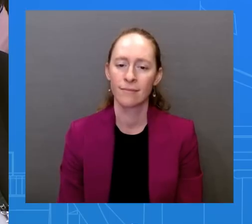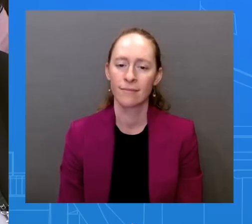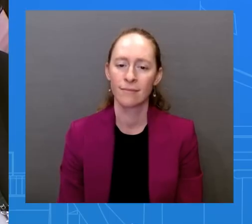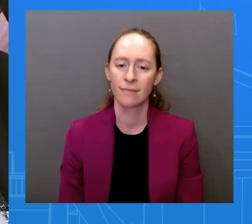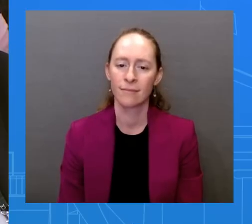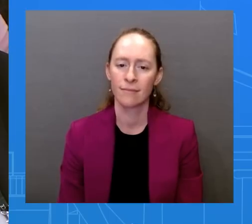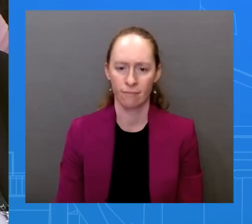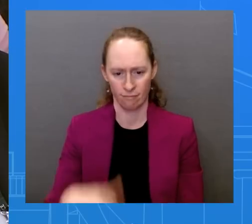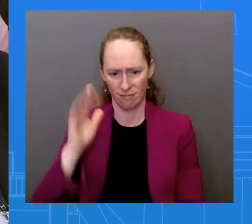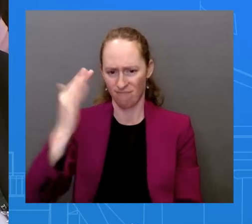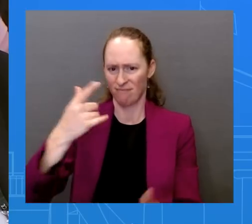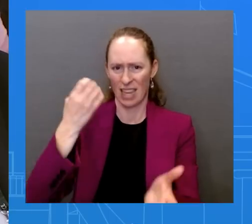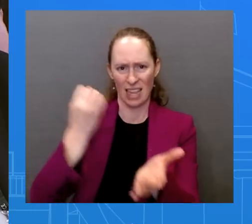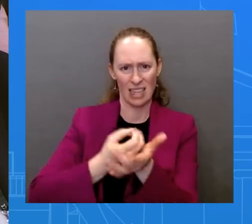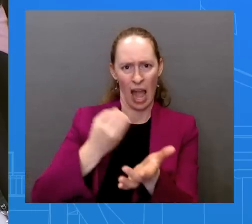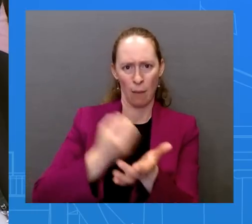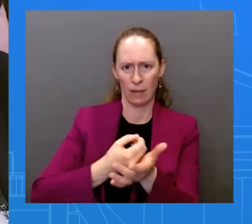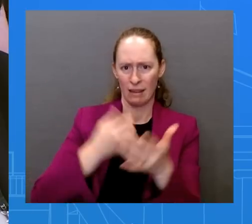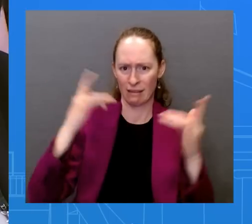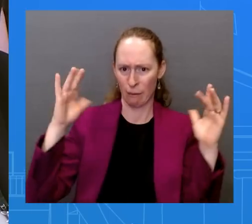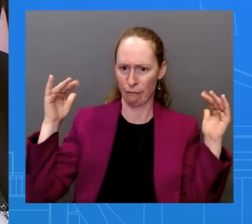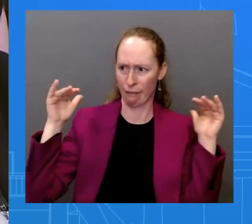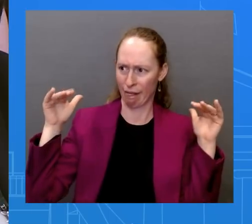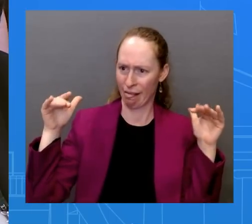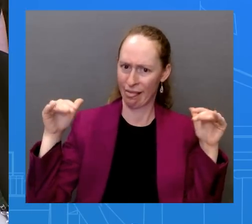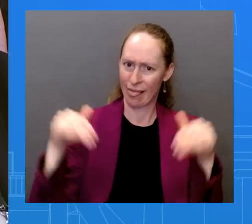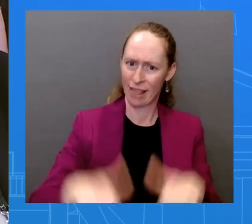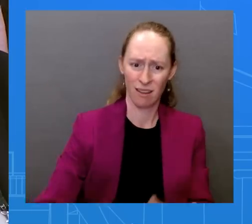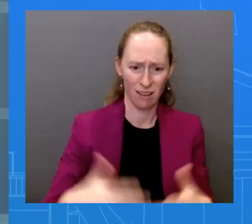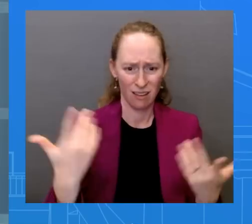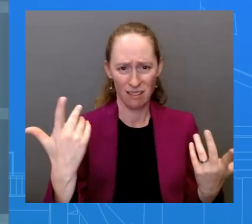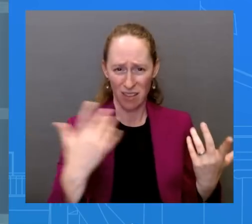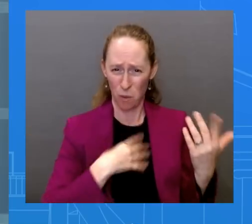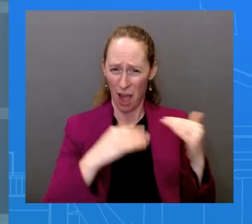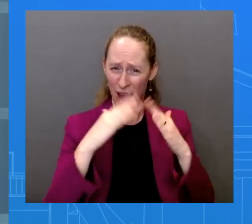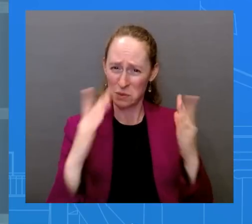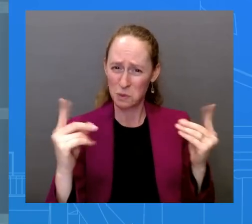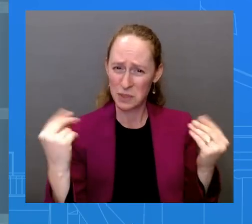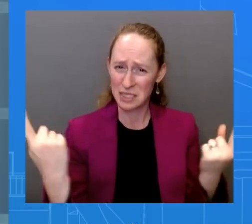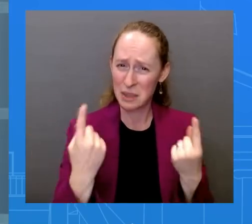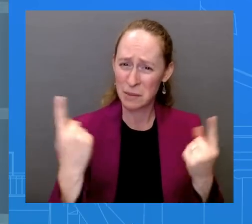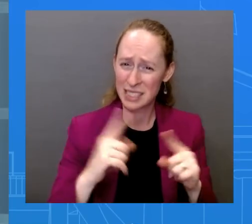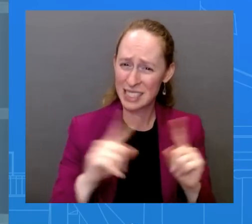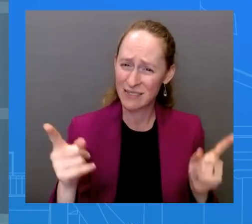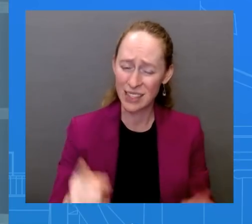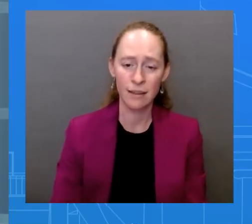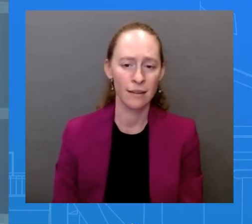differently? Do you need to do the midterms are in 44 days? Does there need to be a course again? I can't talk about the midterms.